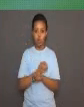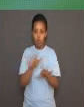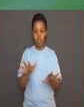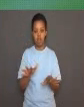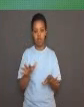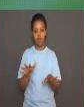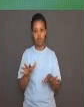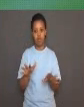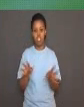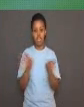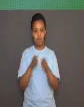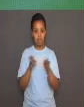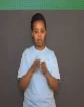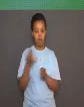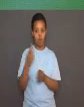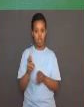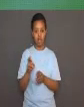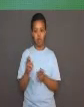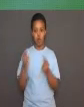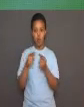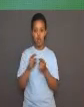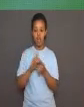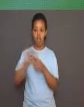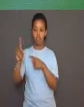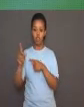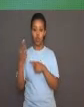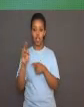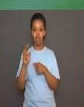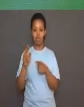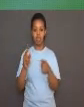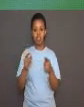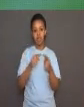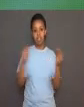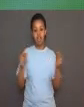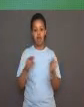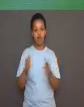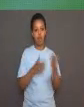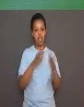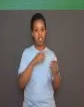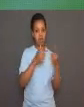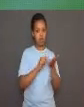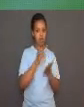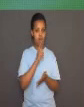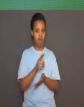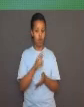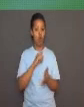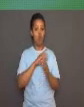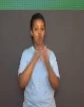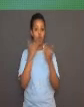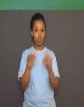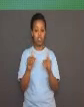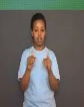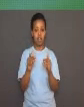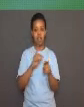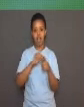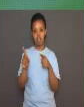scatter. Rather than running toward or away from the stimulus in a specified